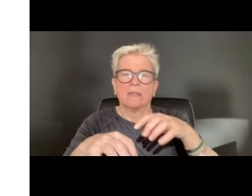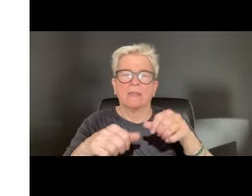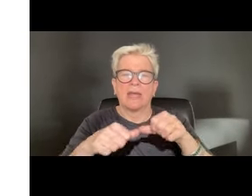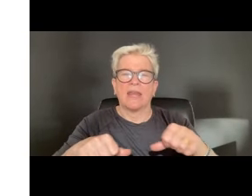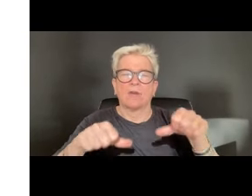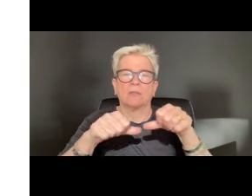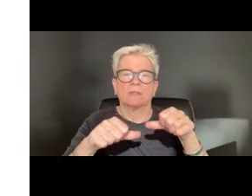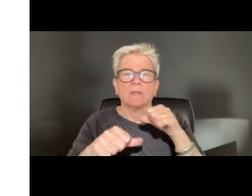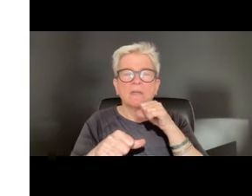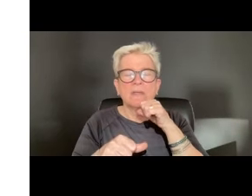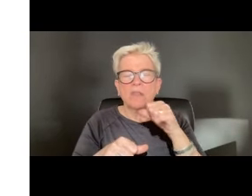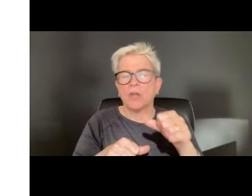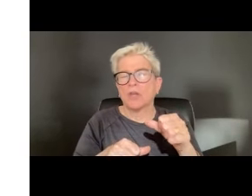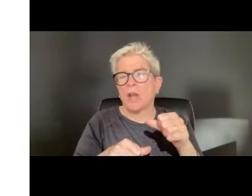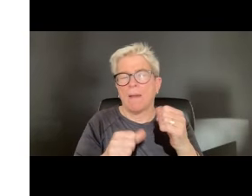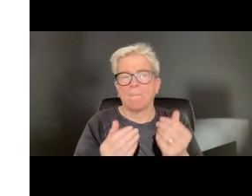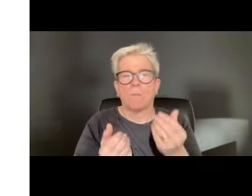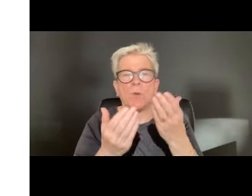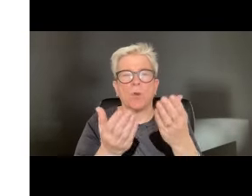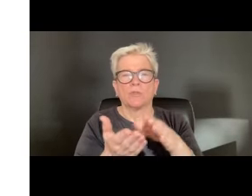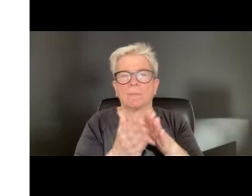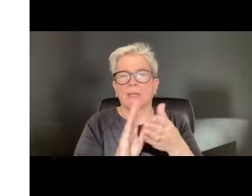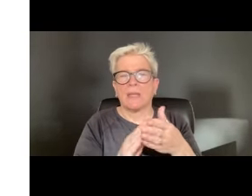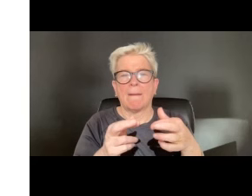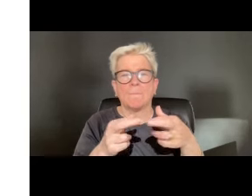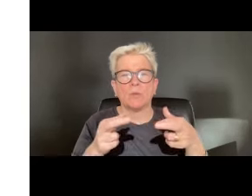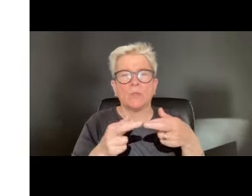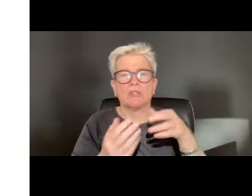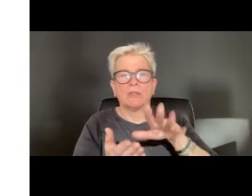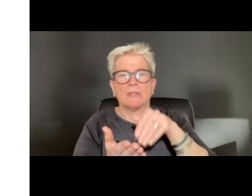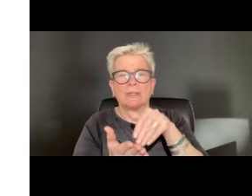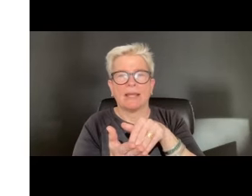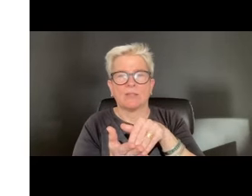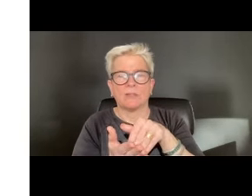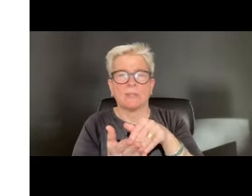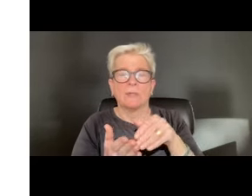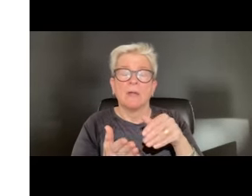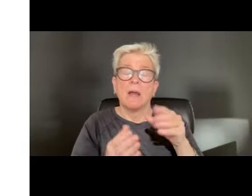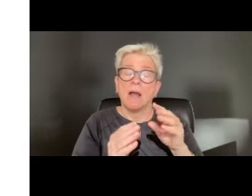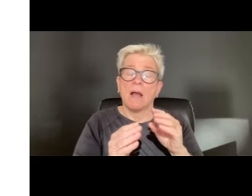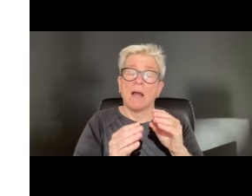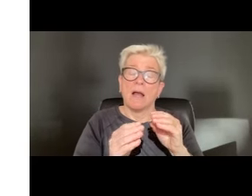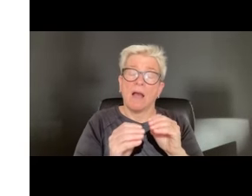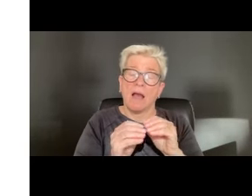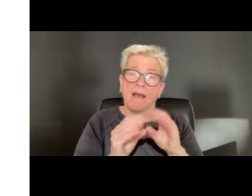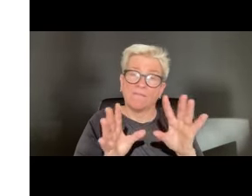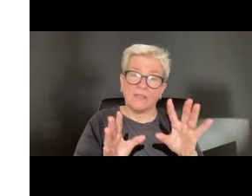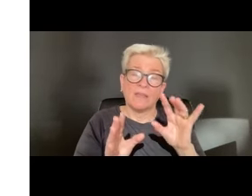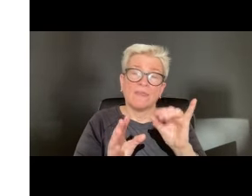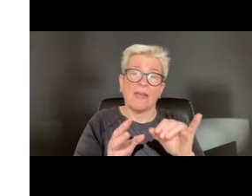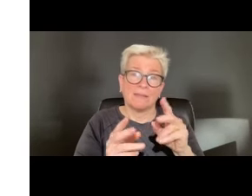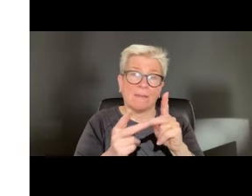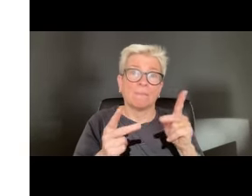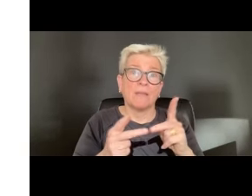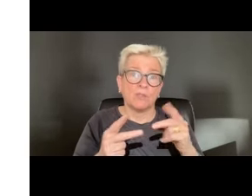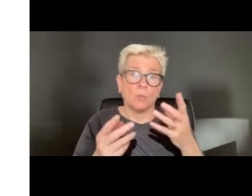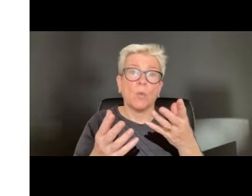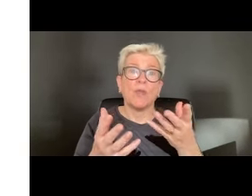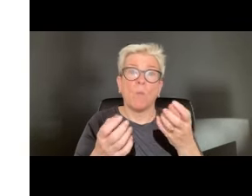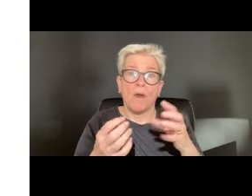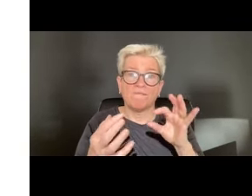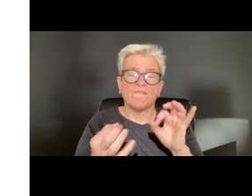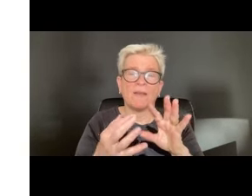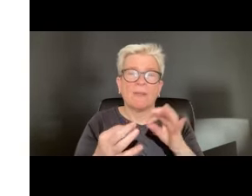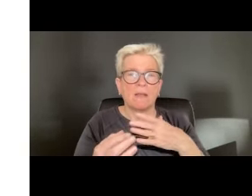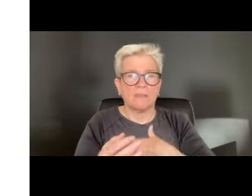currently proposed to be regional centers. As we'll say for other things, obviously that is a place where we're looking for feedback. So please do feel free